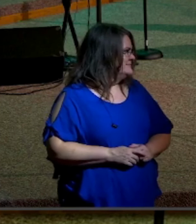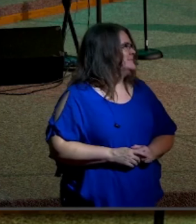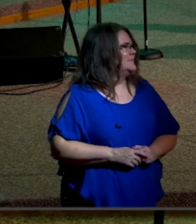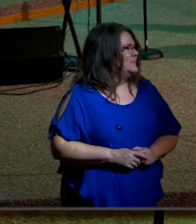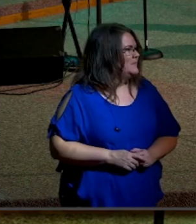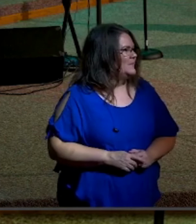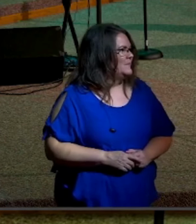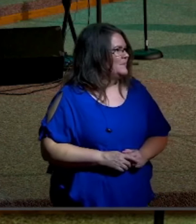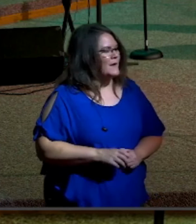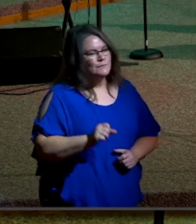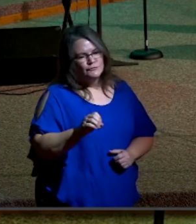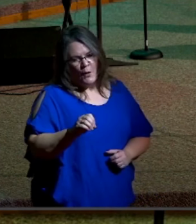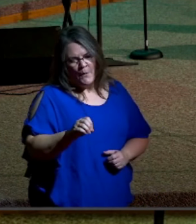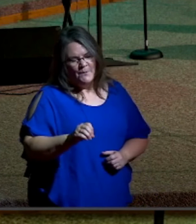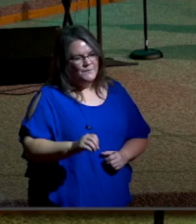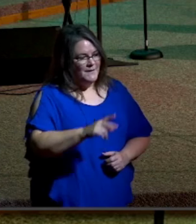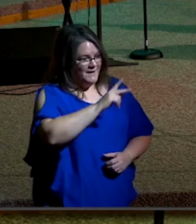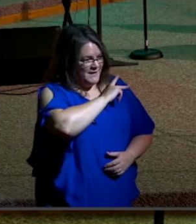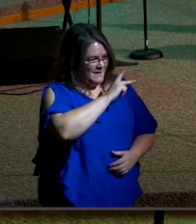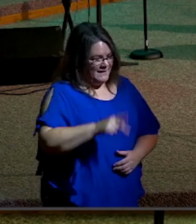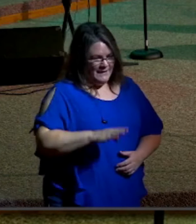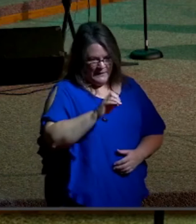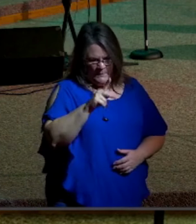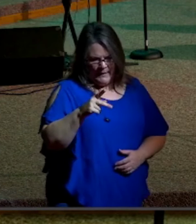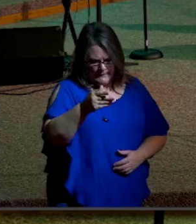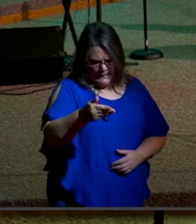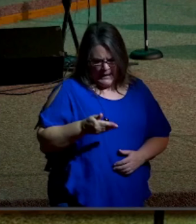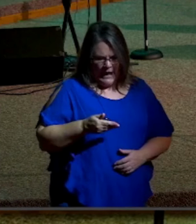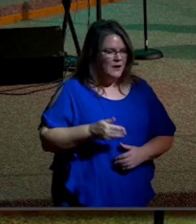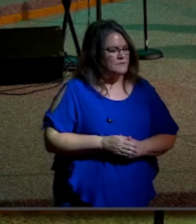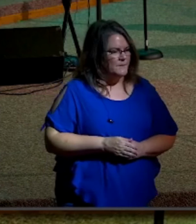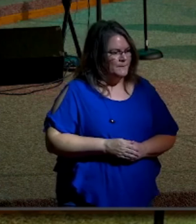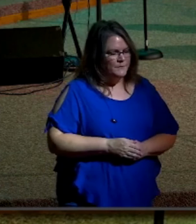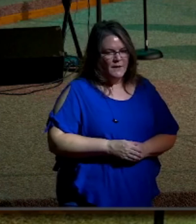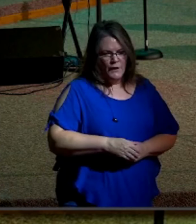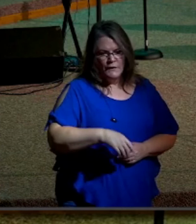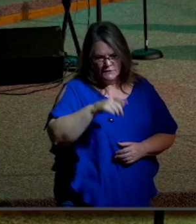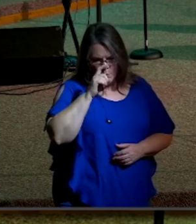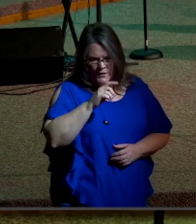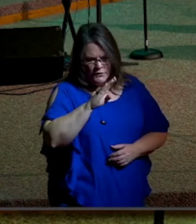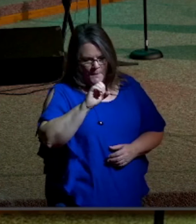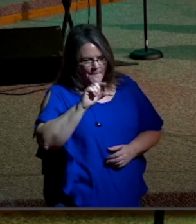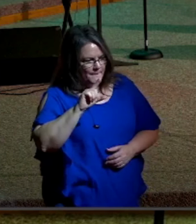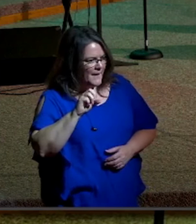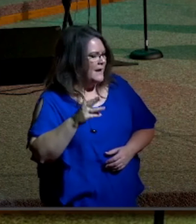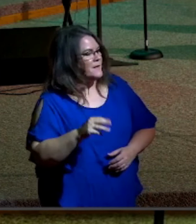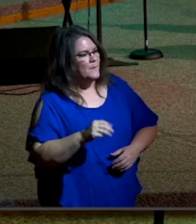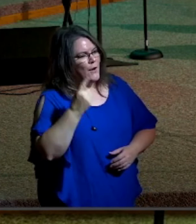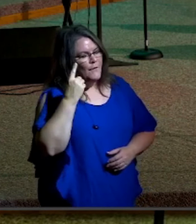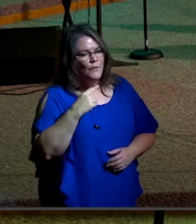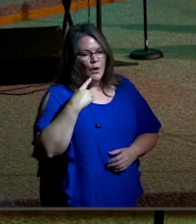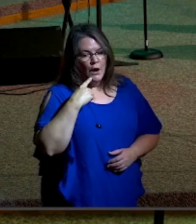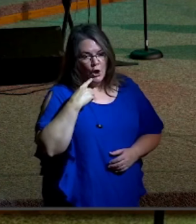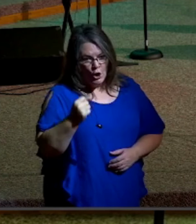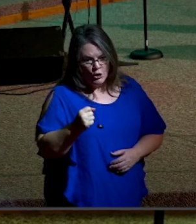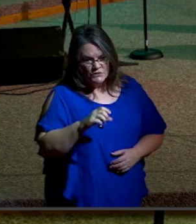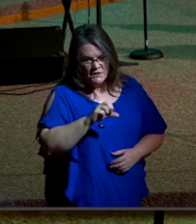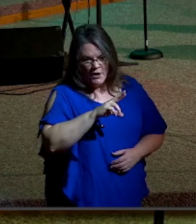So King Balak, he hires Balaam, who's a witch, to put a curse on